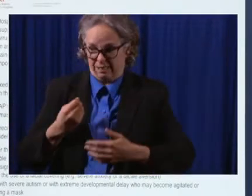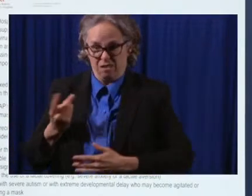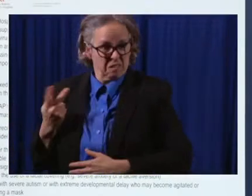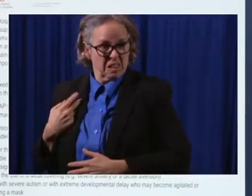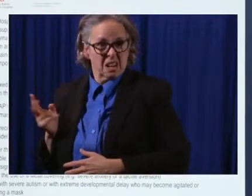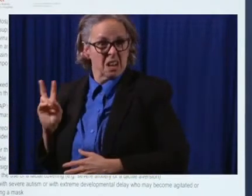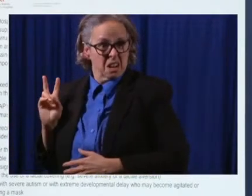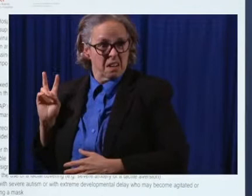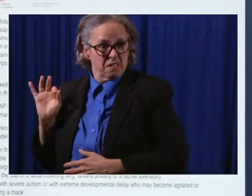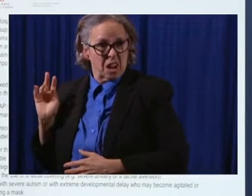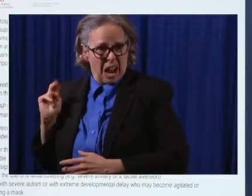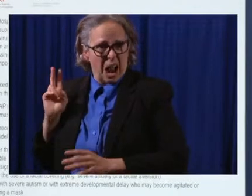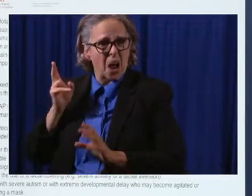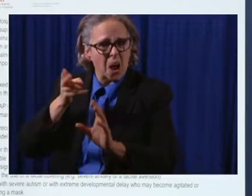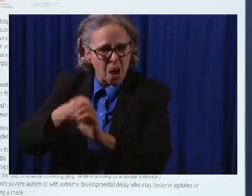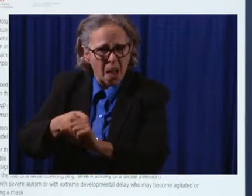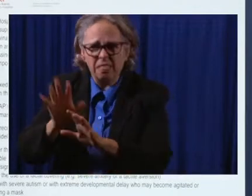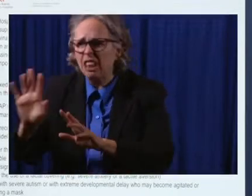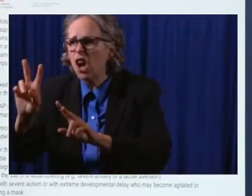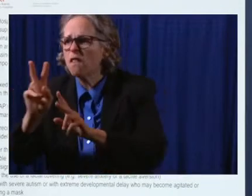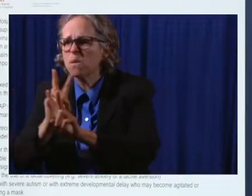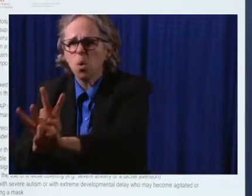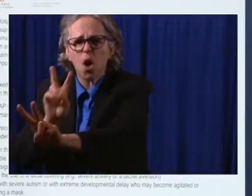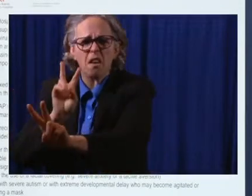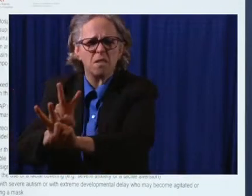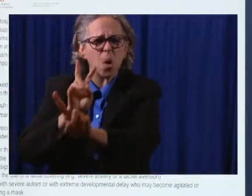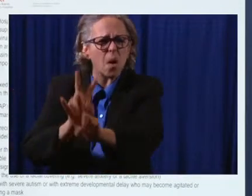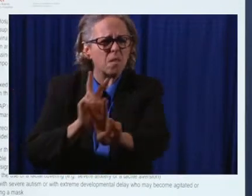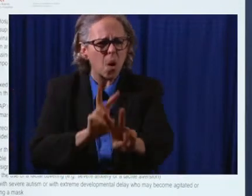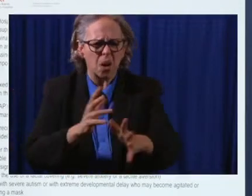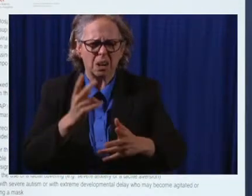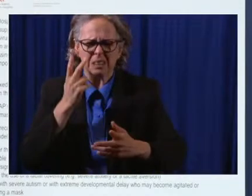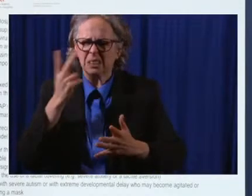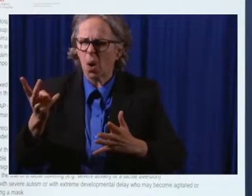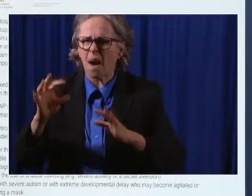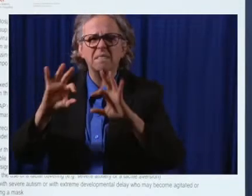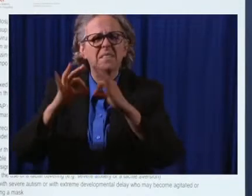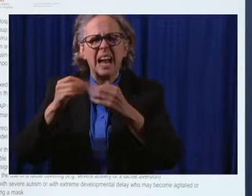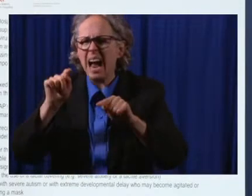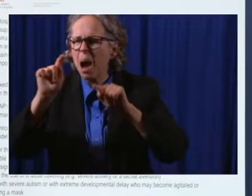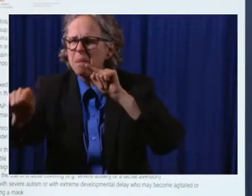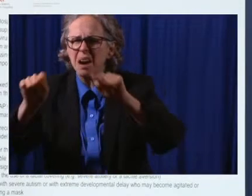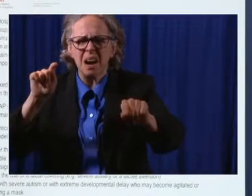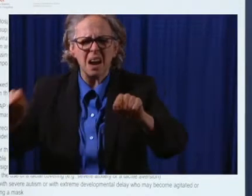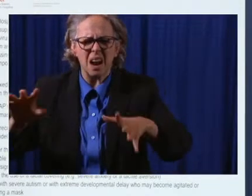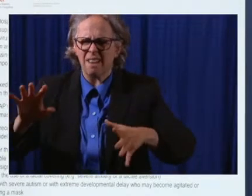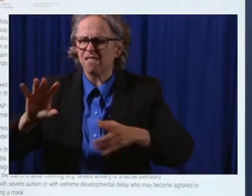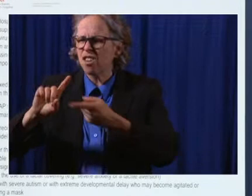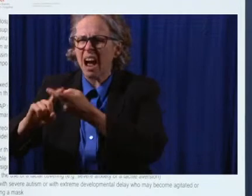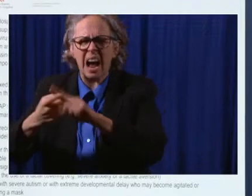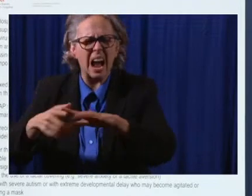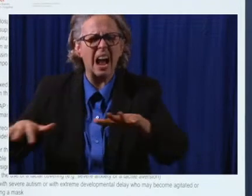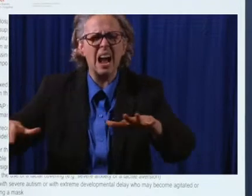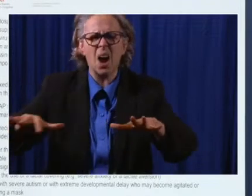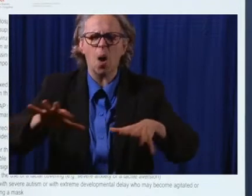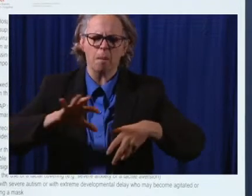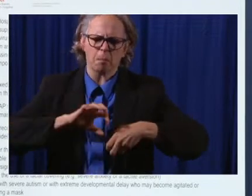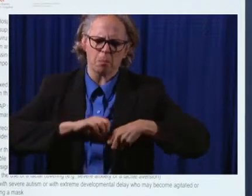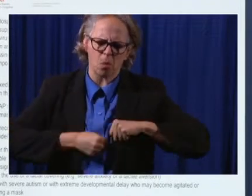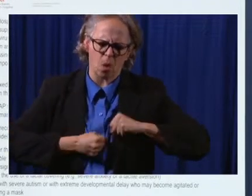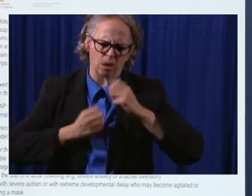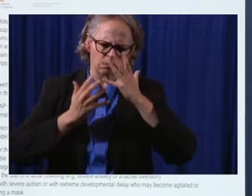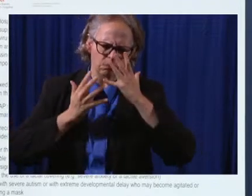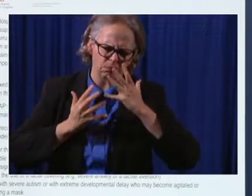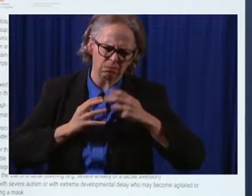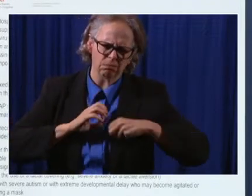them, but just seeing the loved ones who were there and mourning their loved one. We will never forget